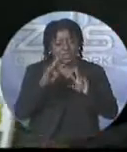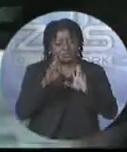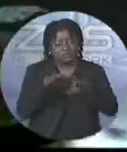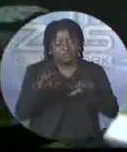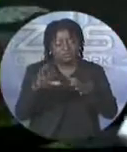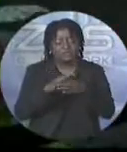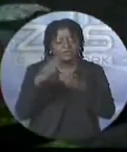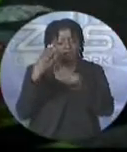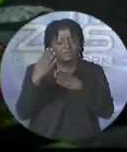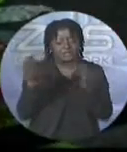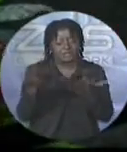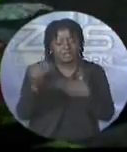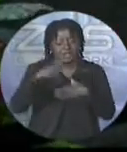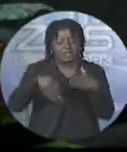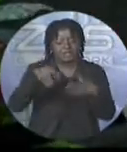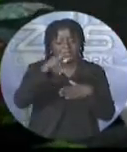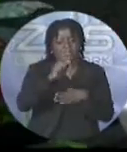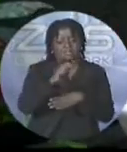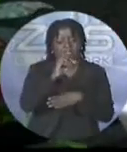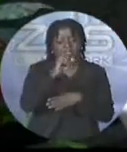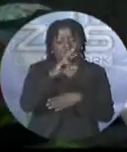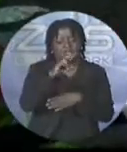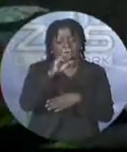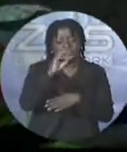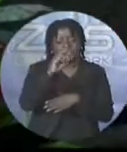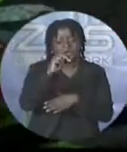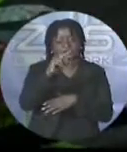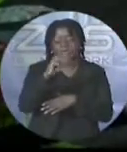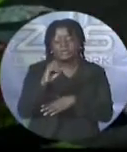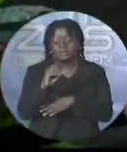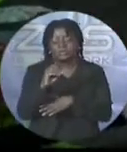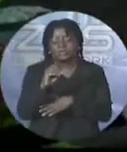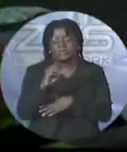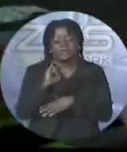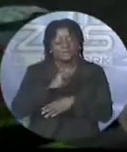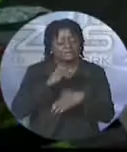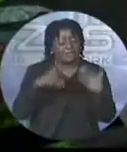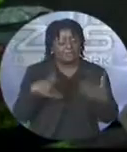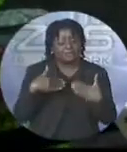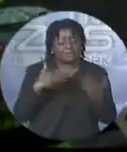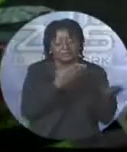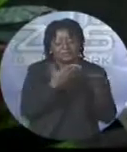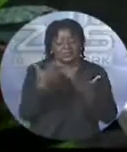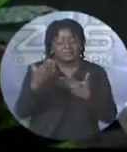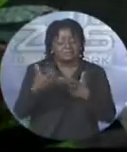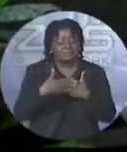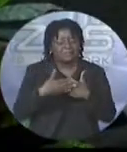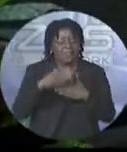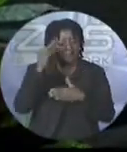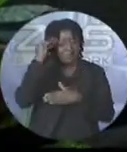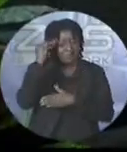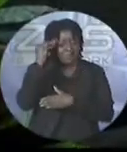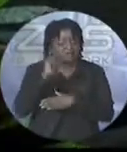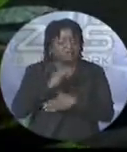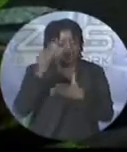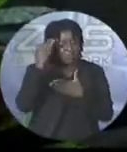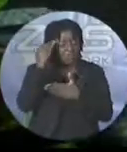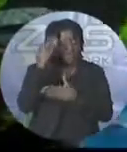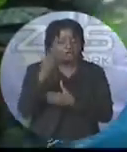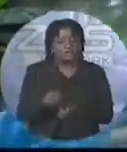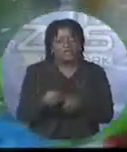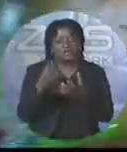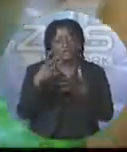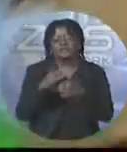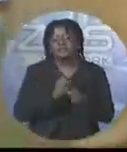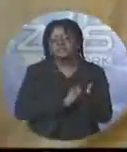here in Toronto? I'm so happy because it brings back old memories. I know a lot of the songs they've been singing, and it just, you